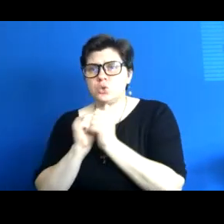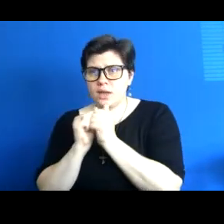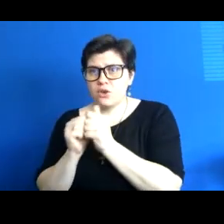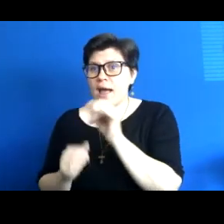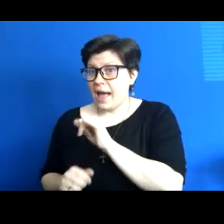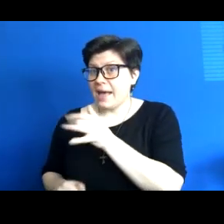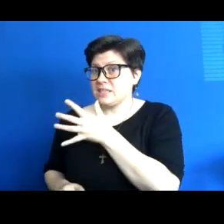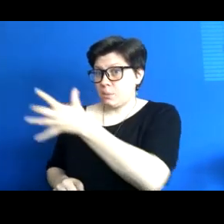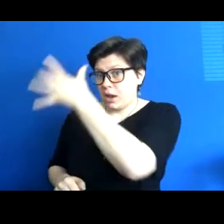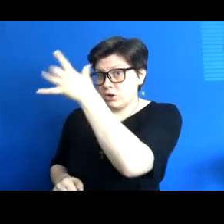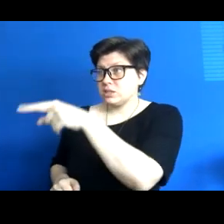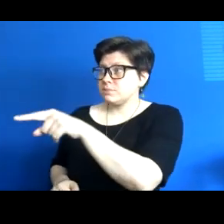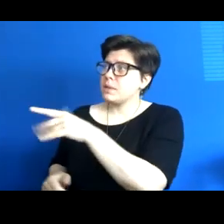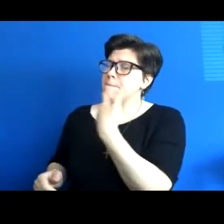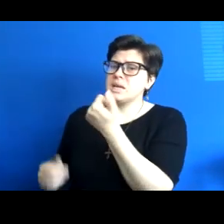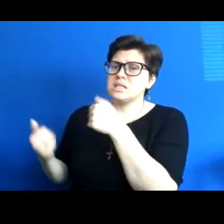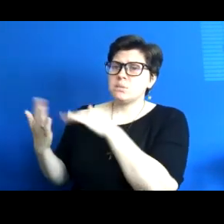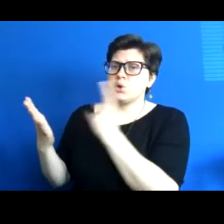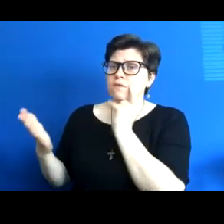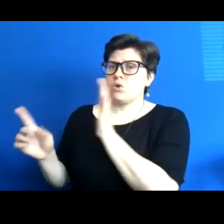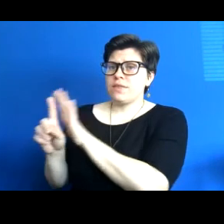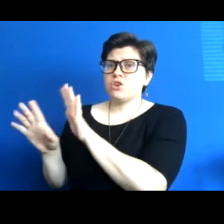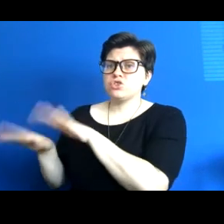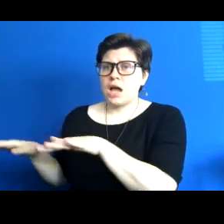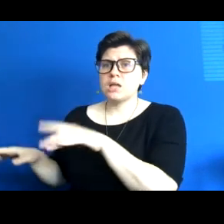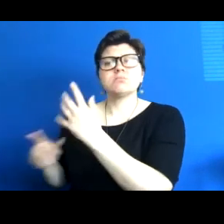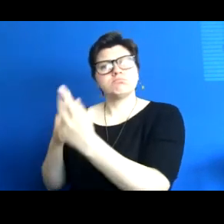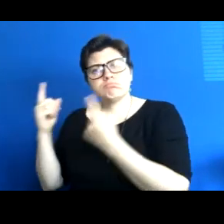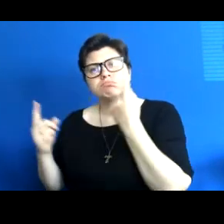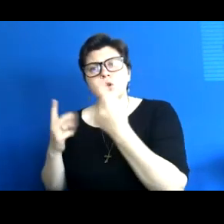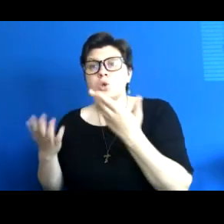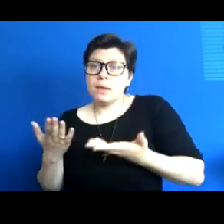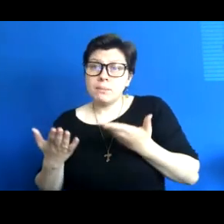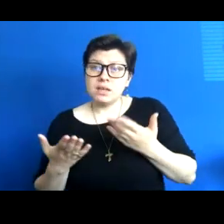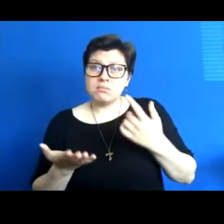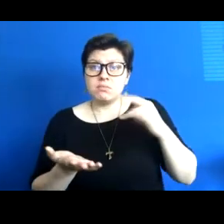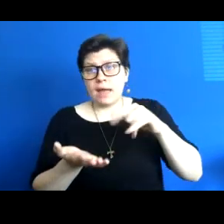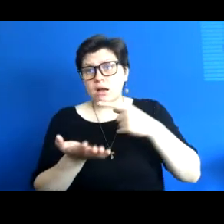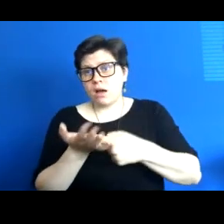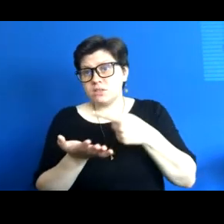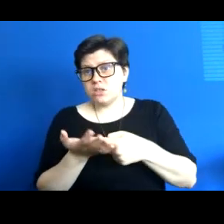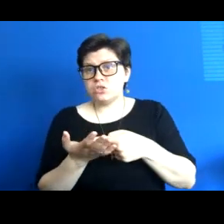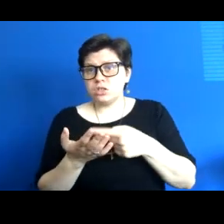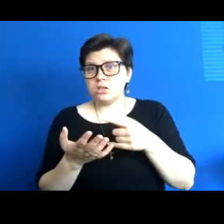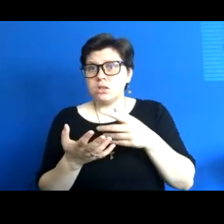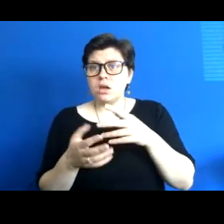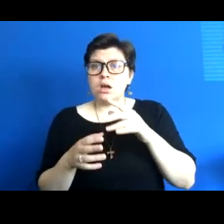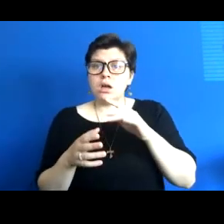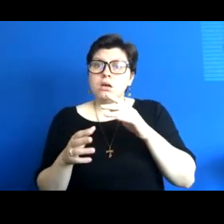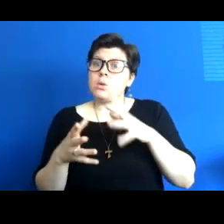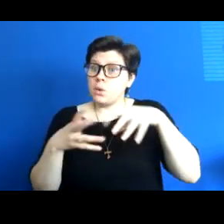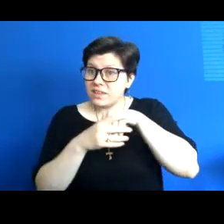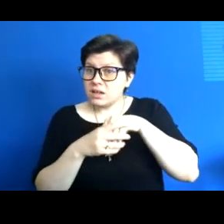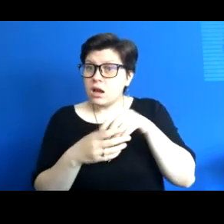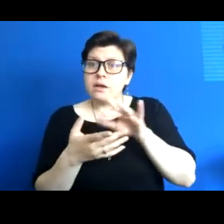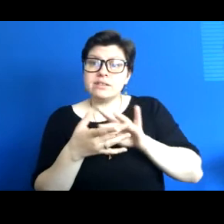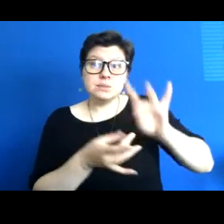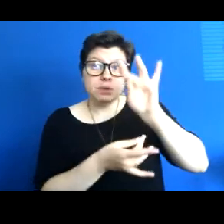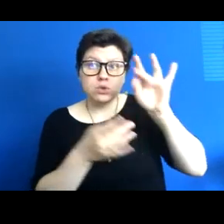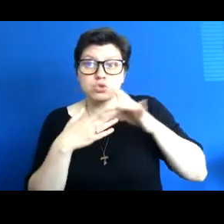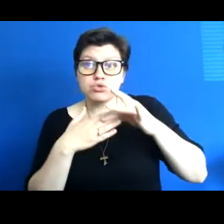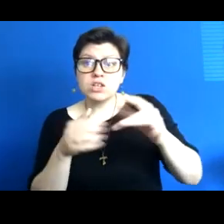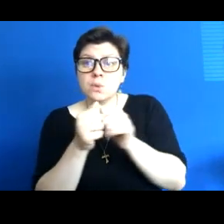parents what is the best approach for their child. And so maybe a conversation like that is within the context of spiritual direction with a priest to